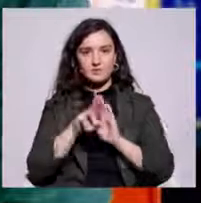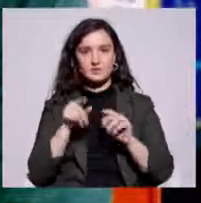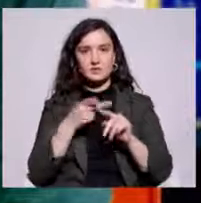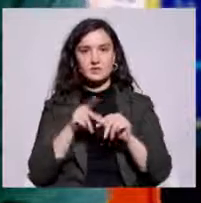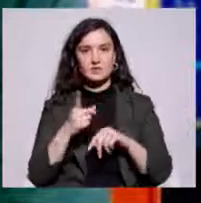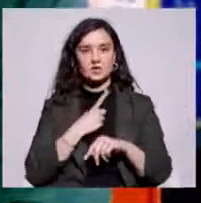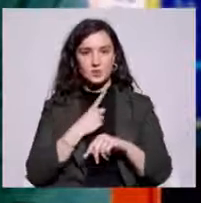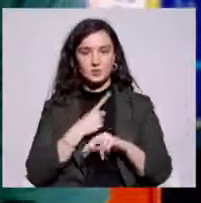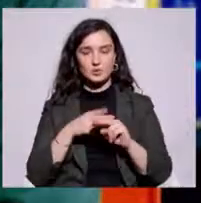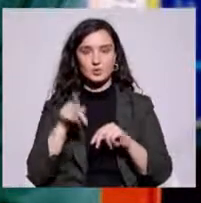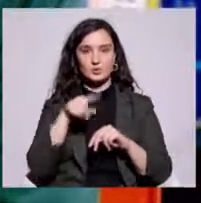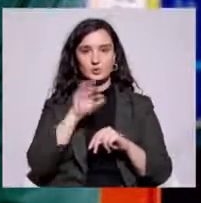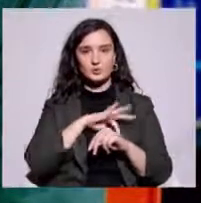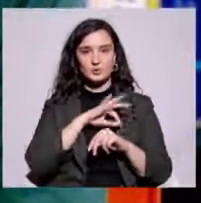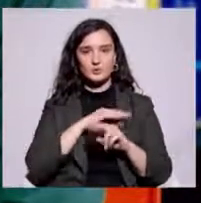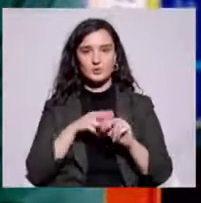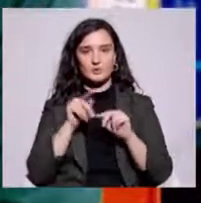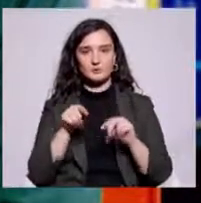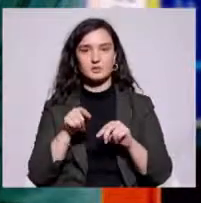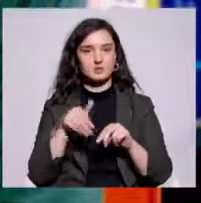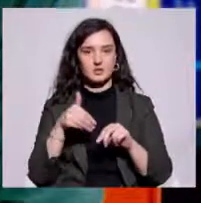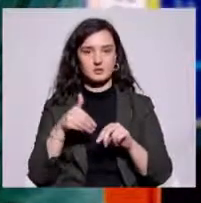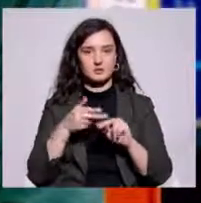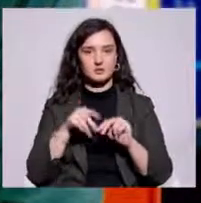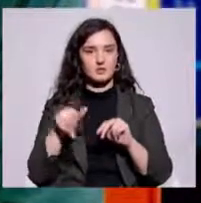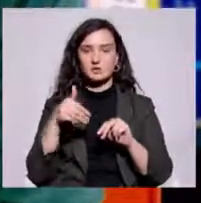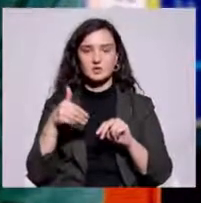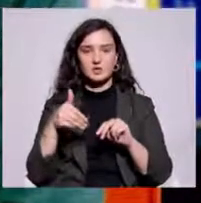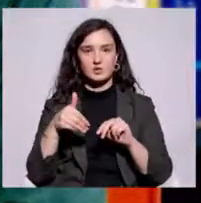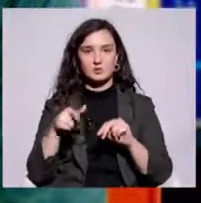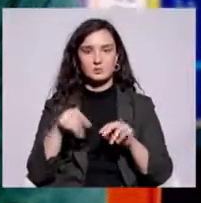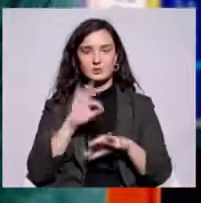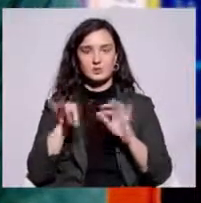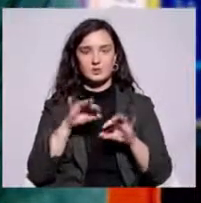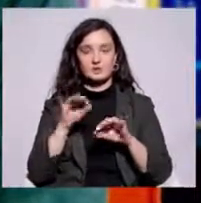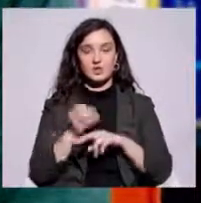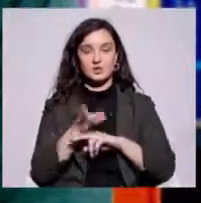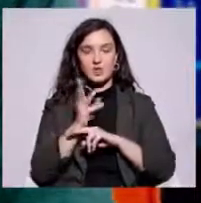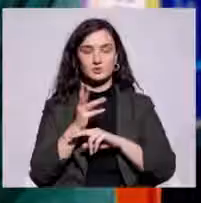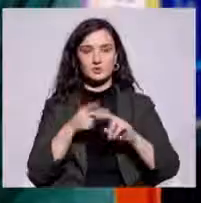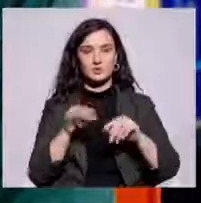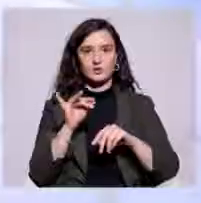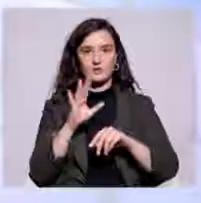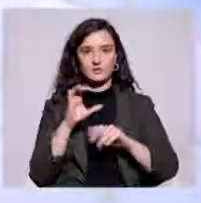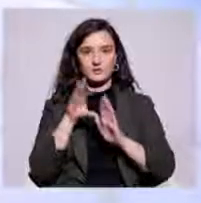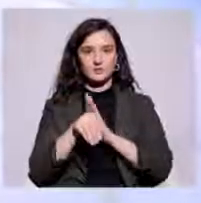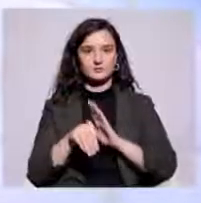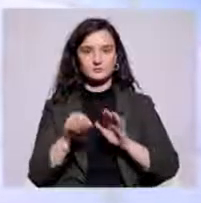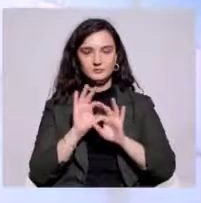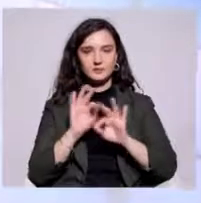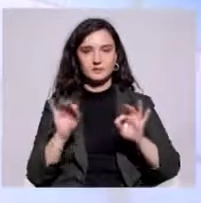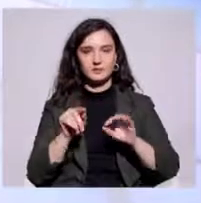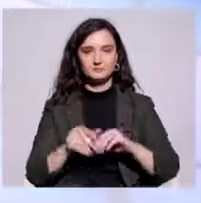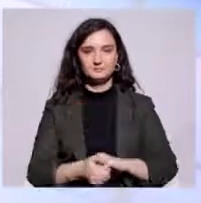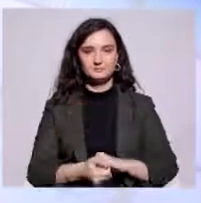it's singular, so you use there isn't. So there isn't a projector in the office.